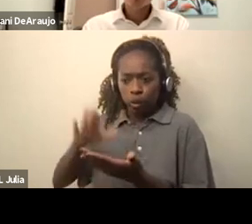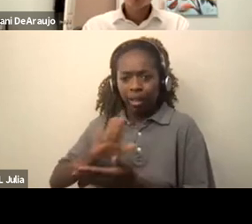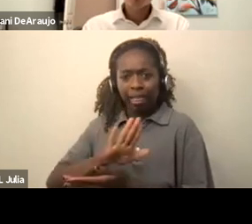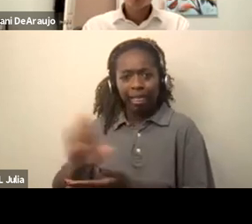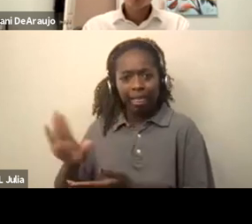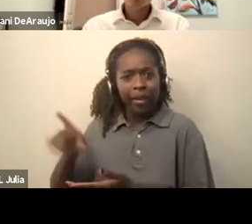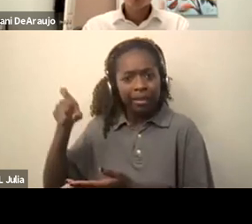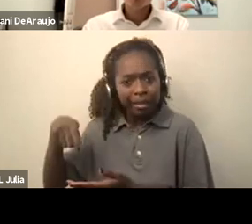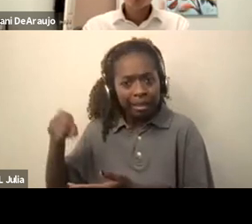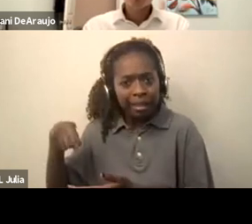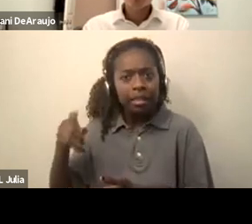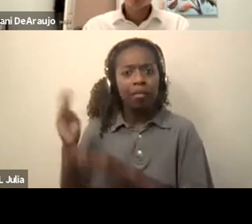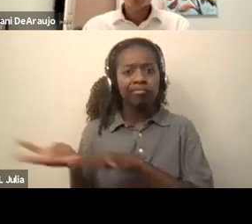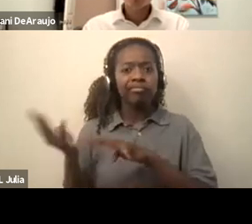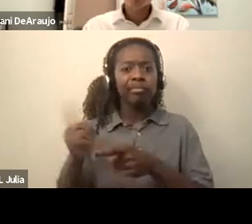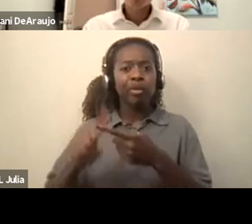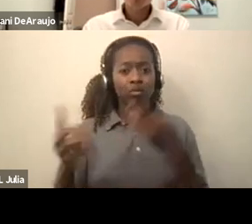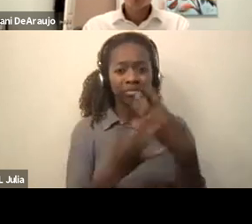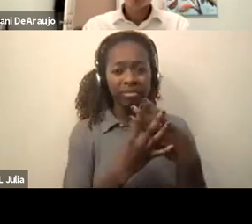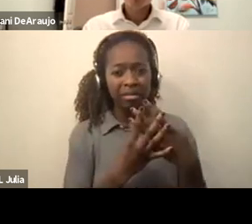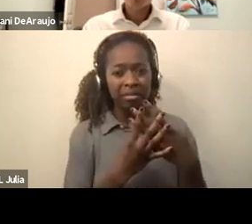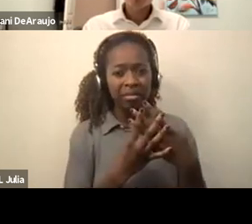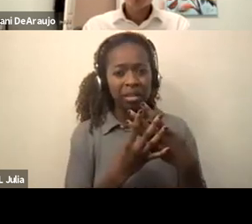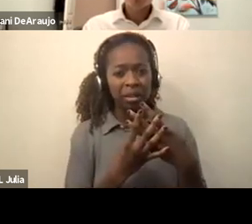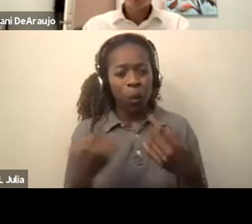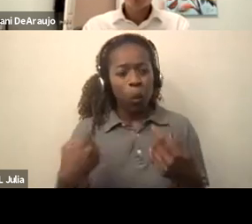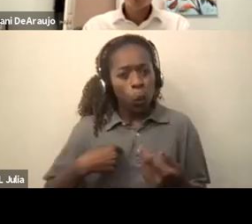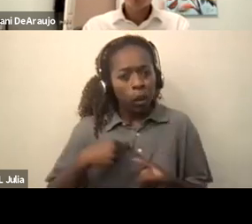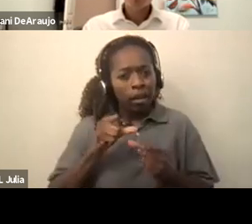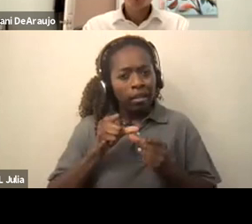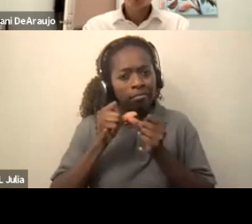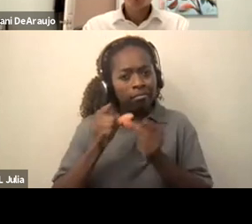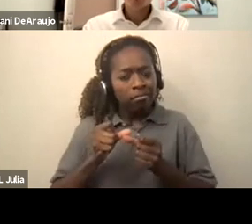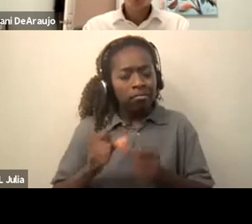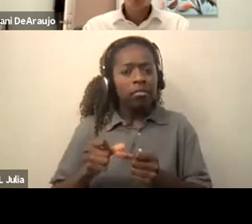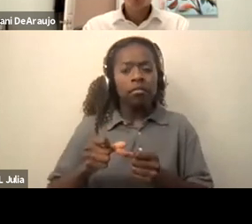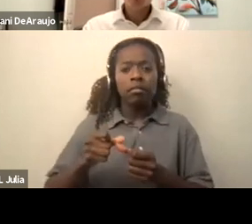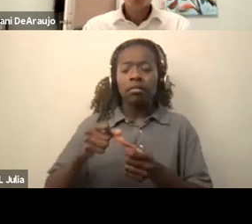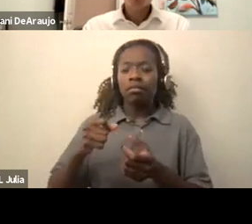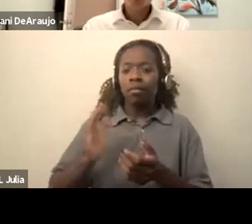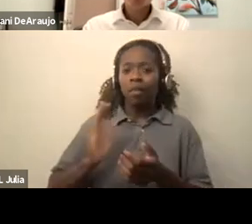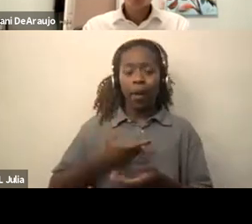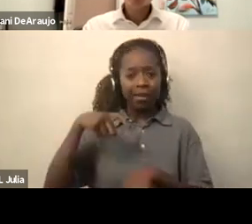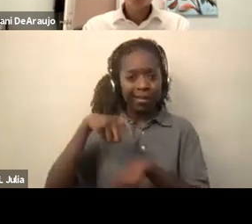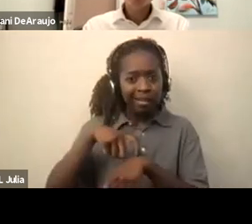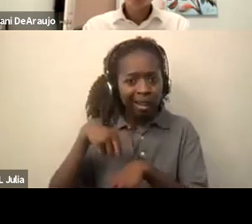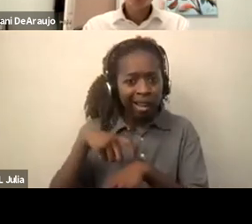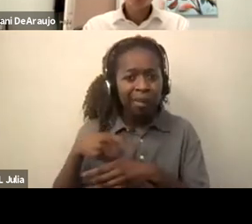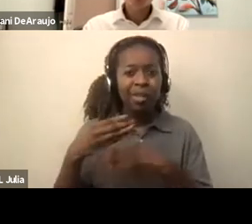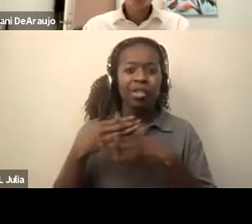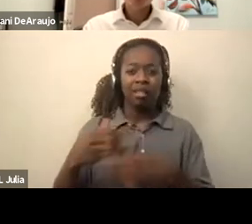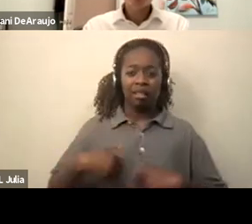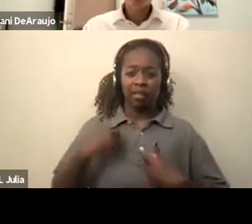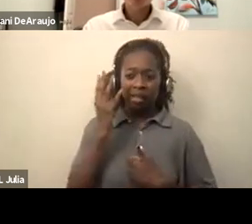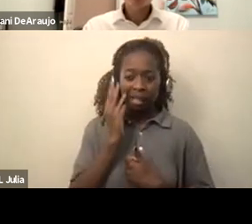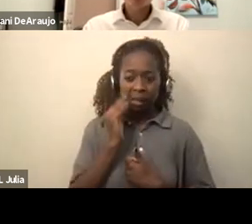pipeline as educators and advocates we continue to lend our time our shared lived experience